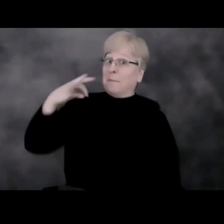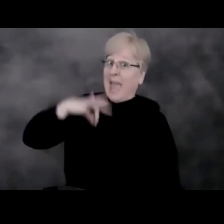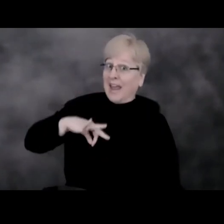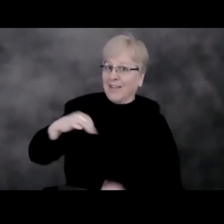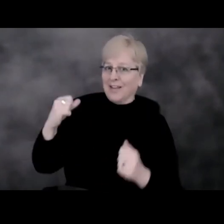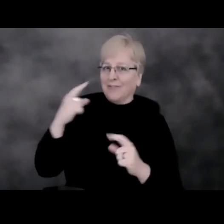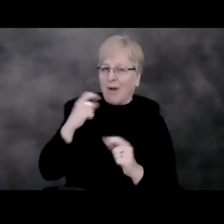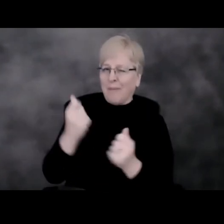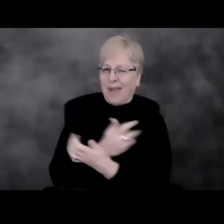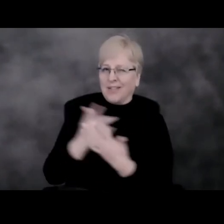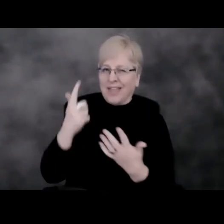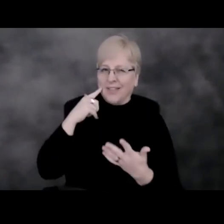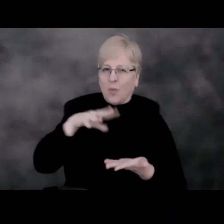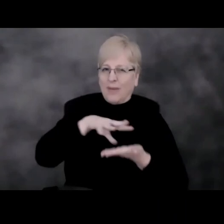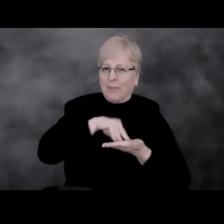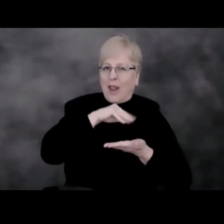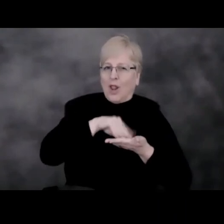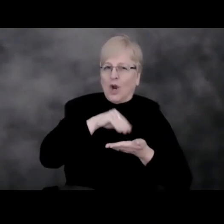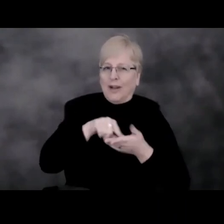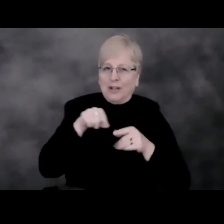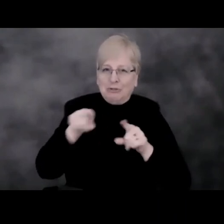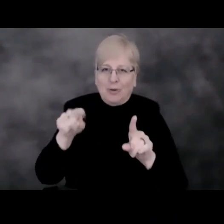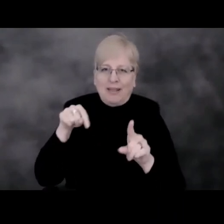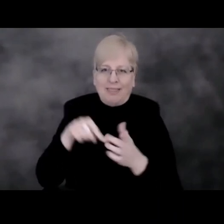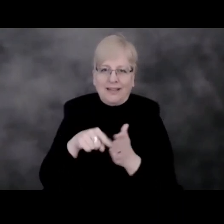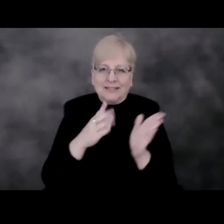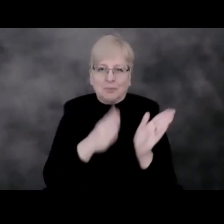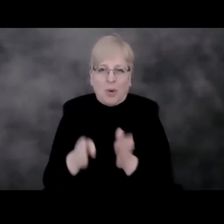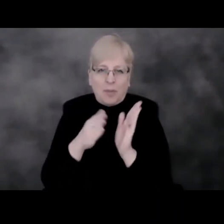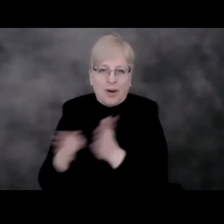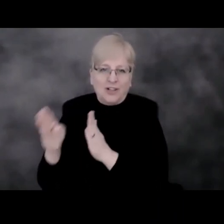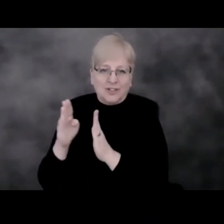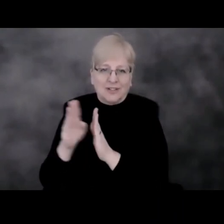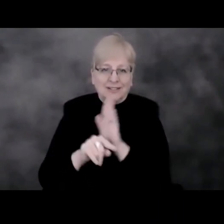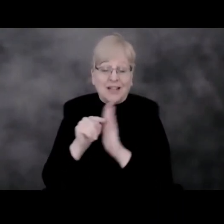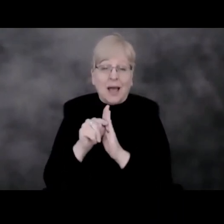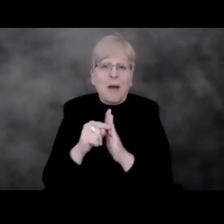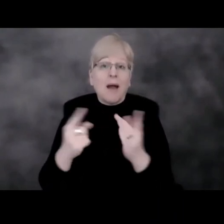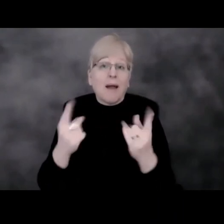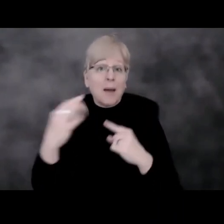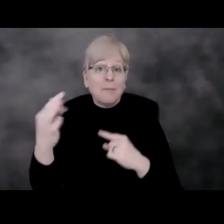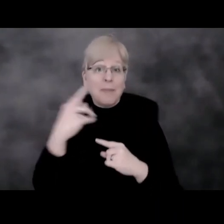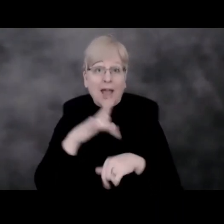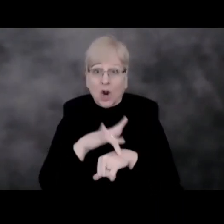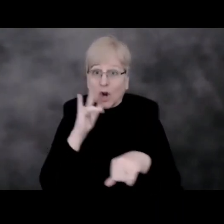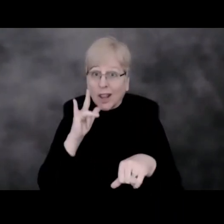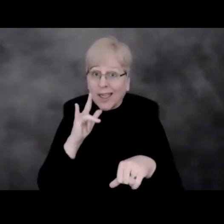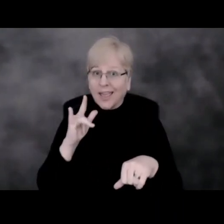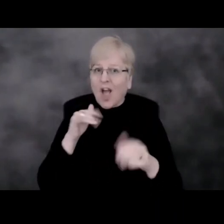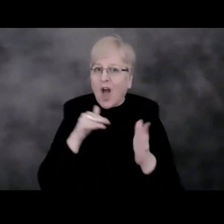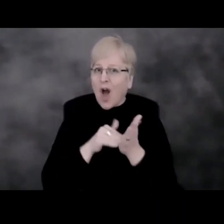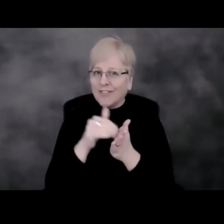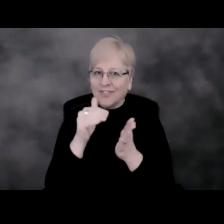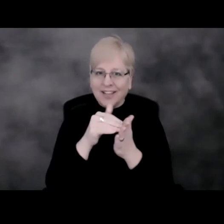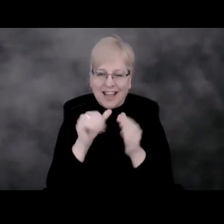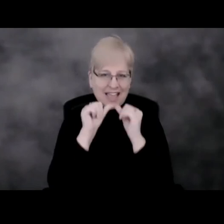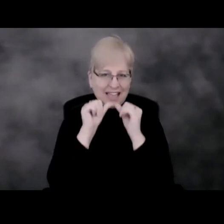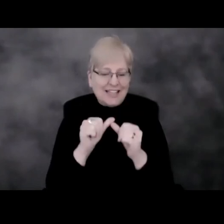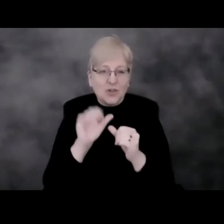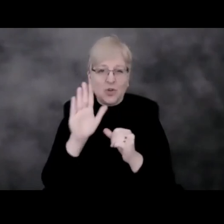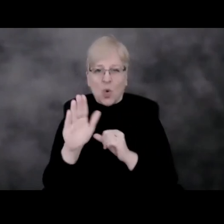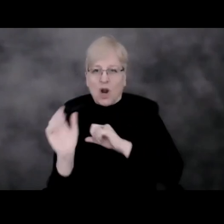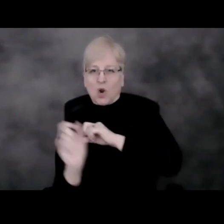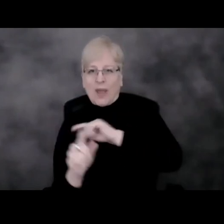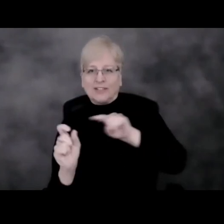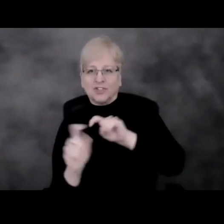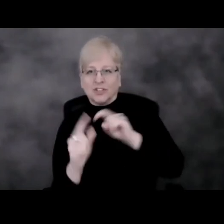period. So thank you all for coming, and come back early and often and continue to raise the questions that make us